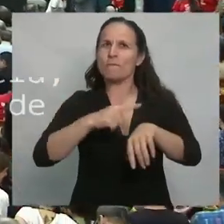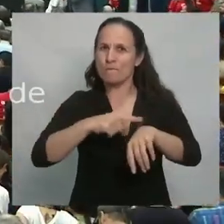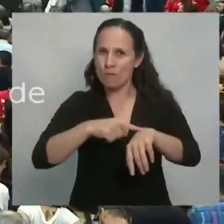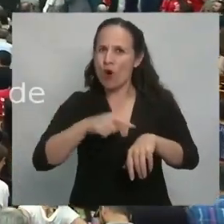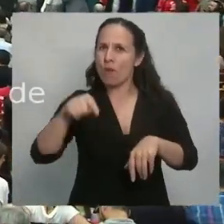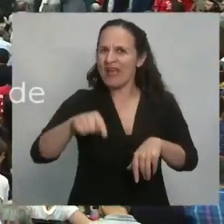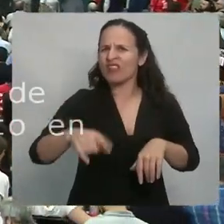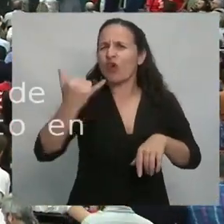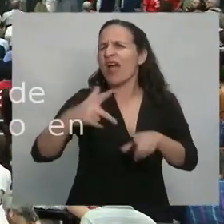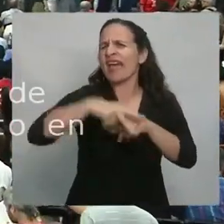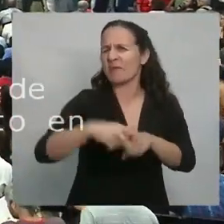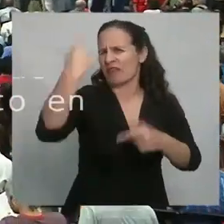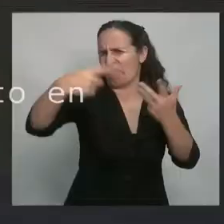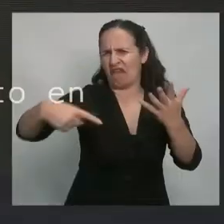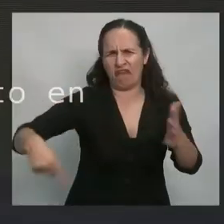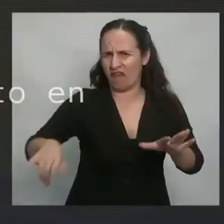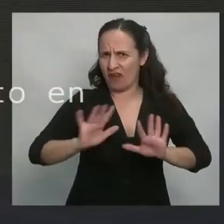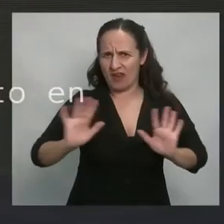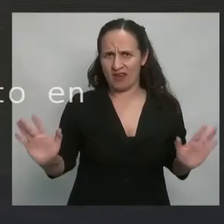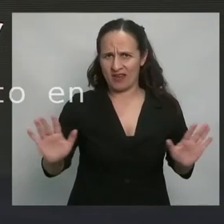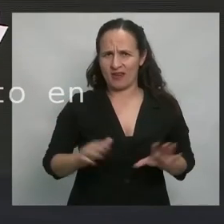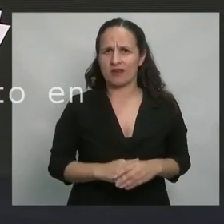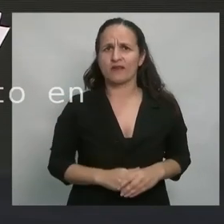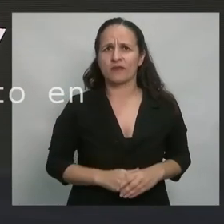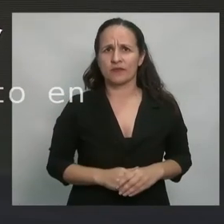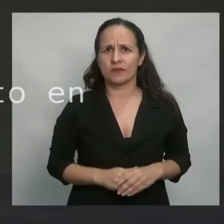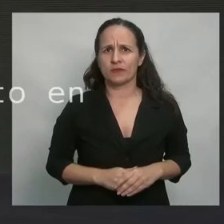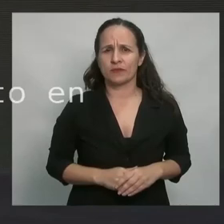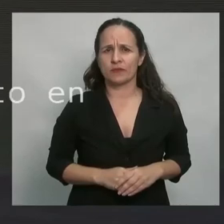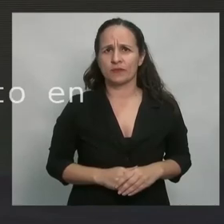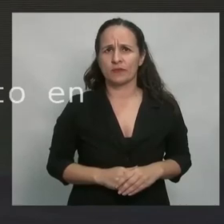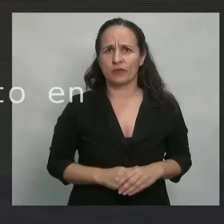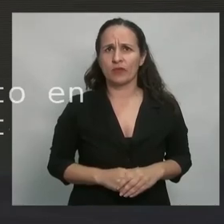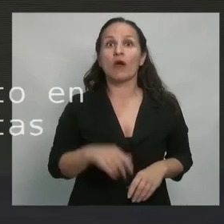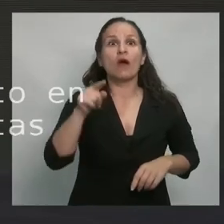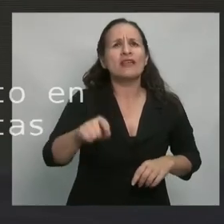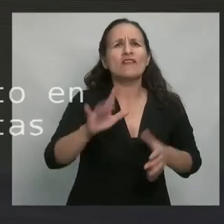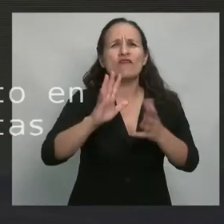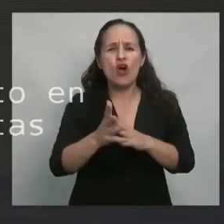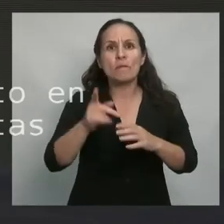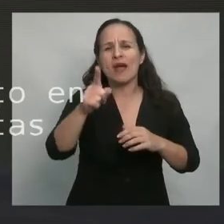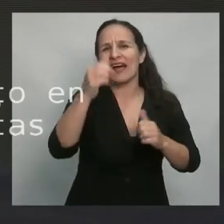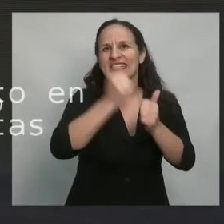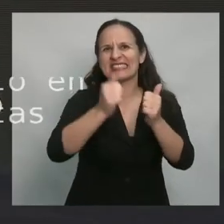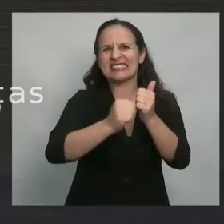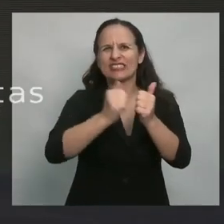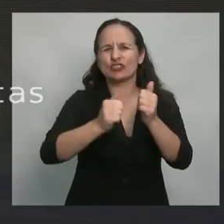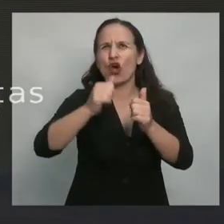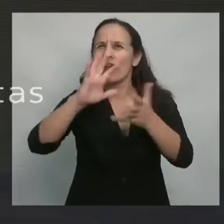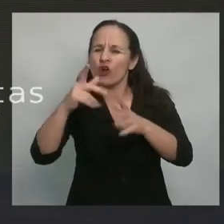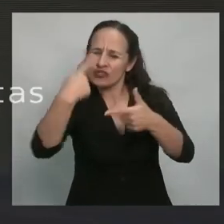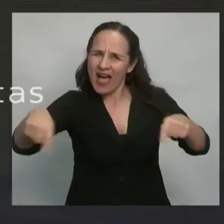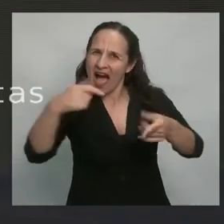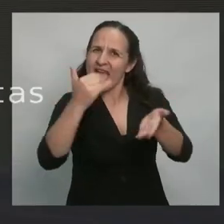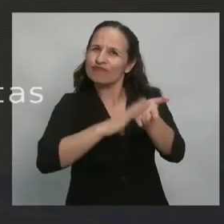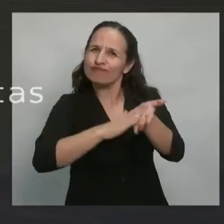fashioned, when new histories are being archived and documented, when new knowledge